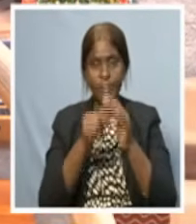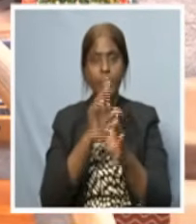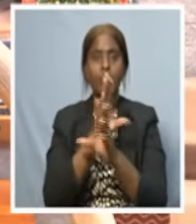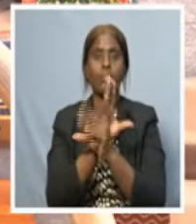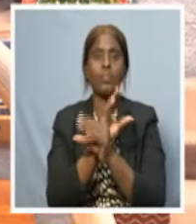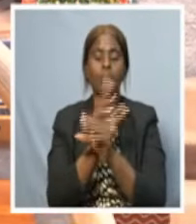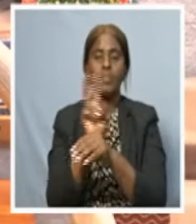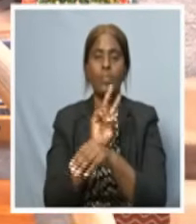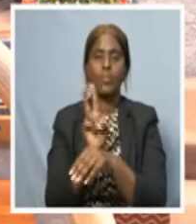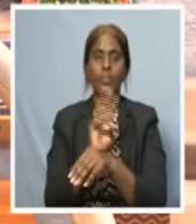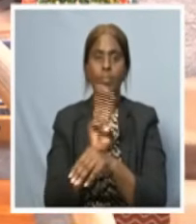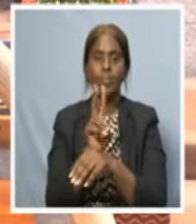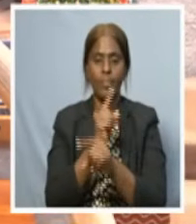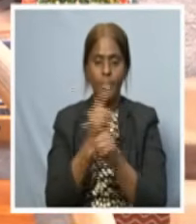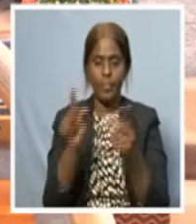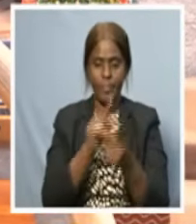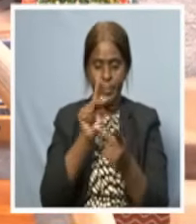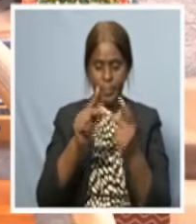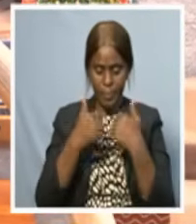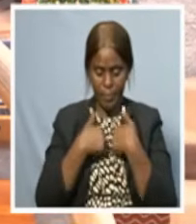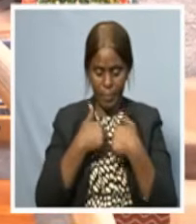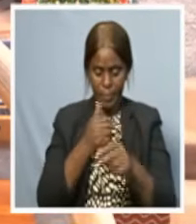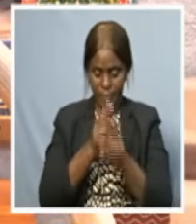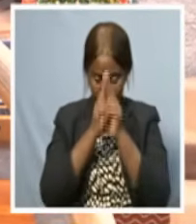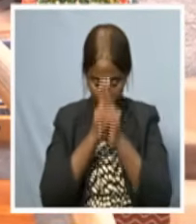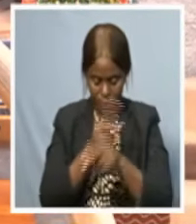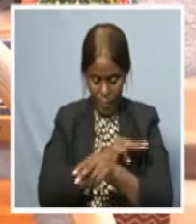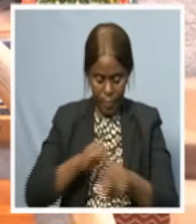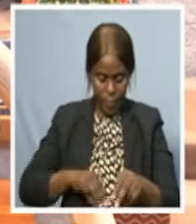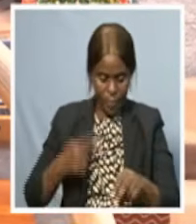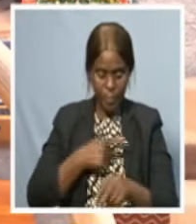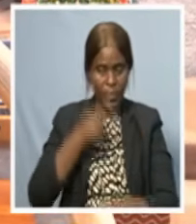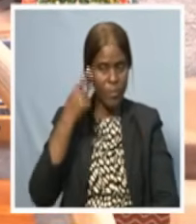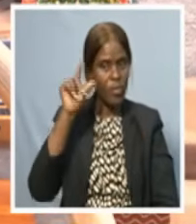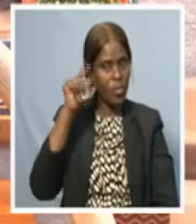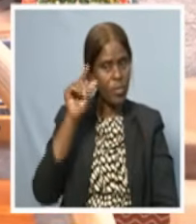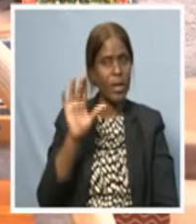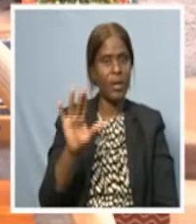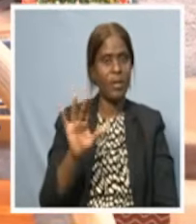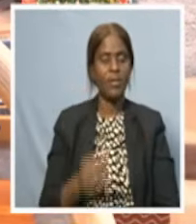video. Just like we have the honorable member for Lundazi.